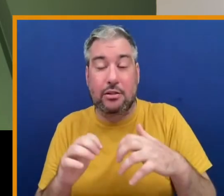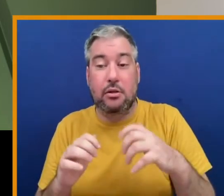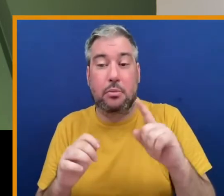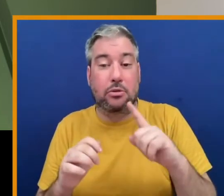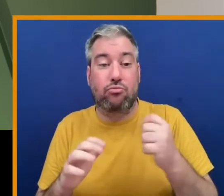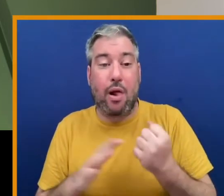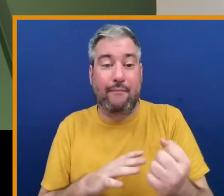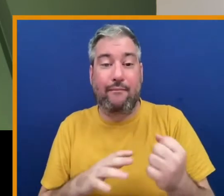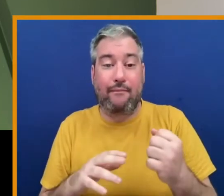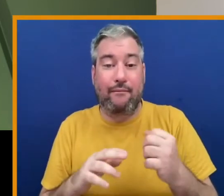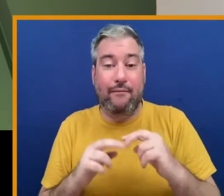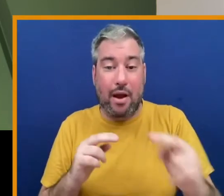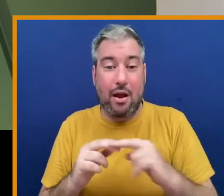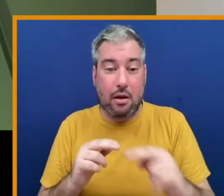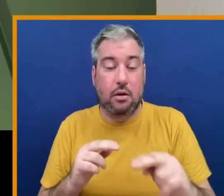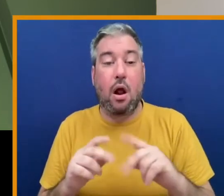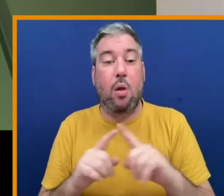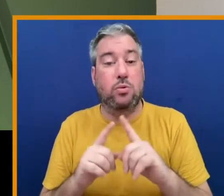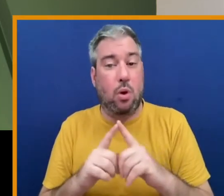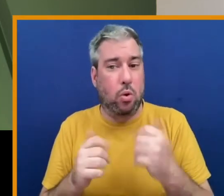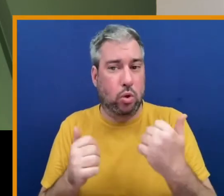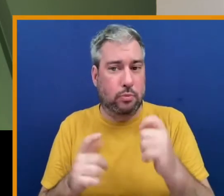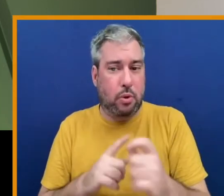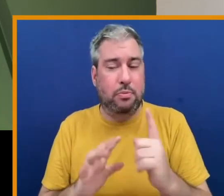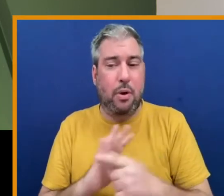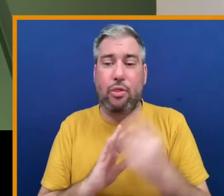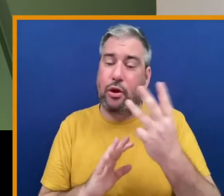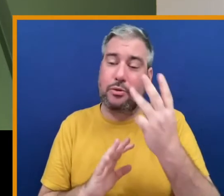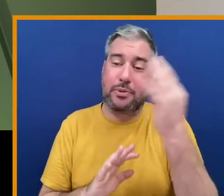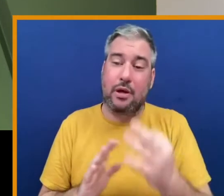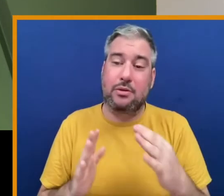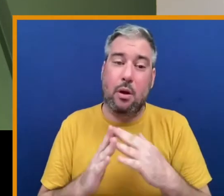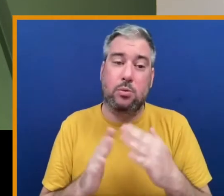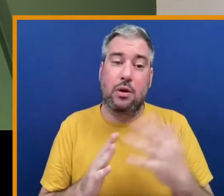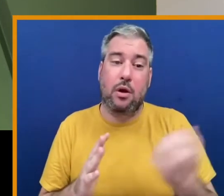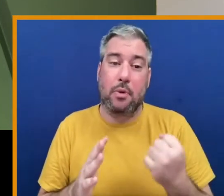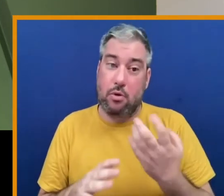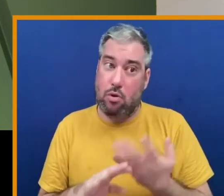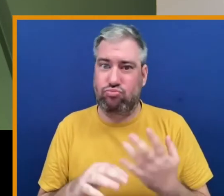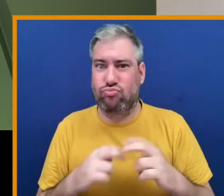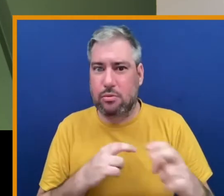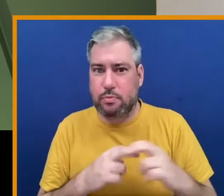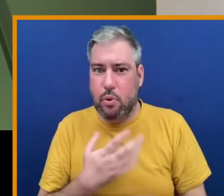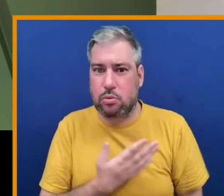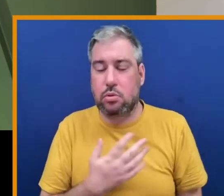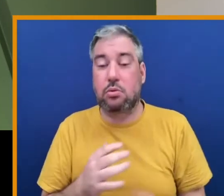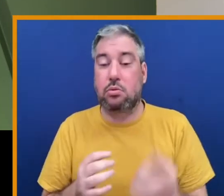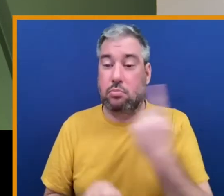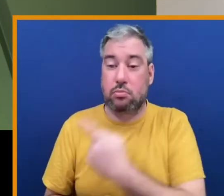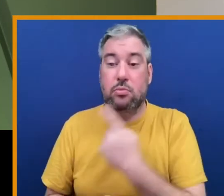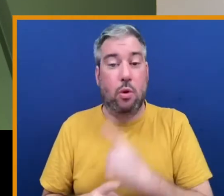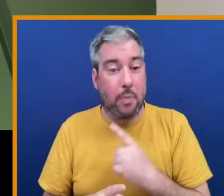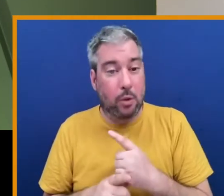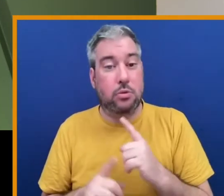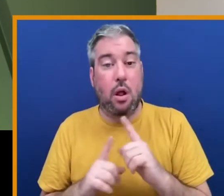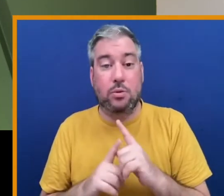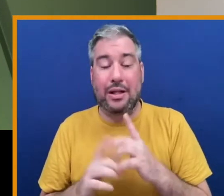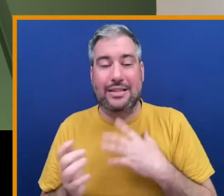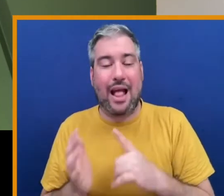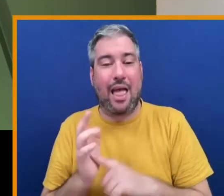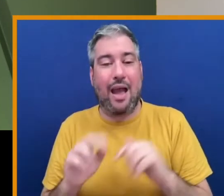Brinton making the excellent point about the need to keep LFTs free, particularly for carers and those on low incomes. Kevin